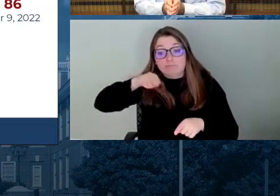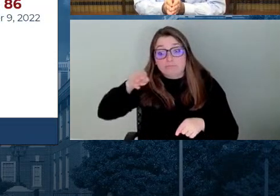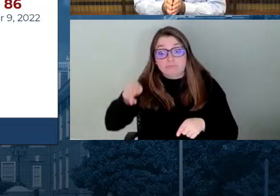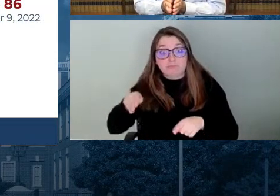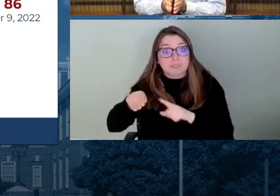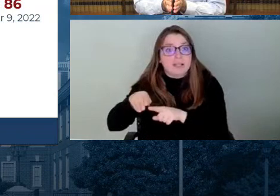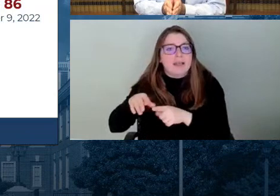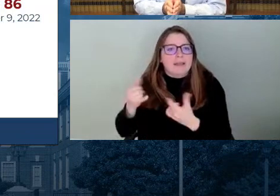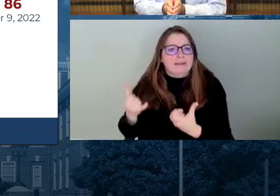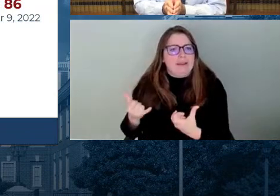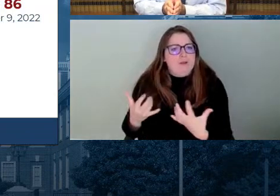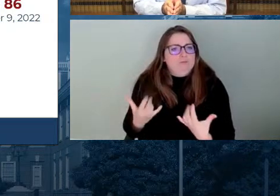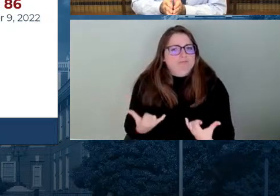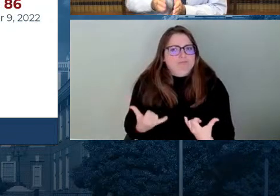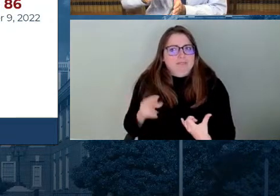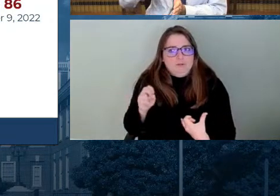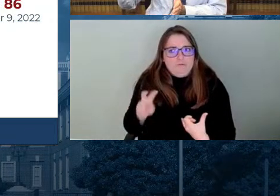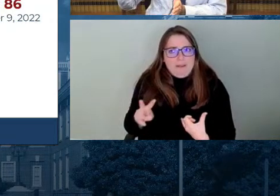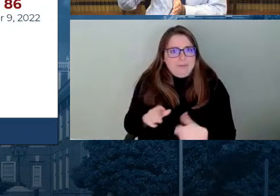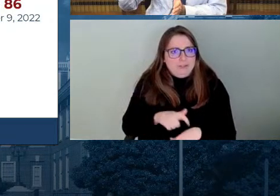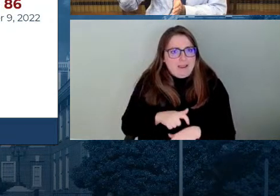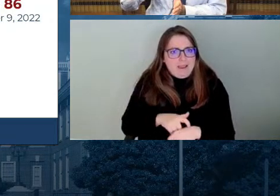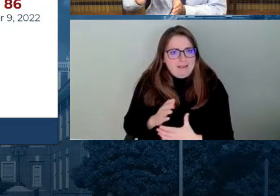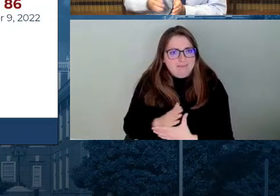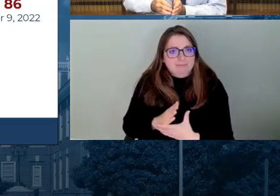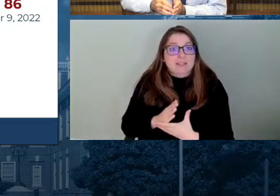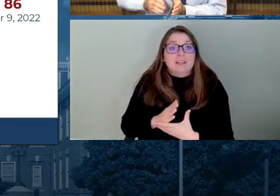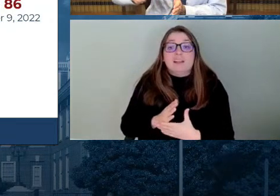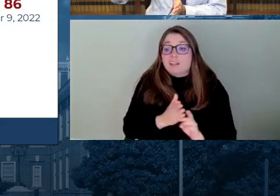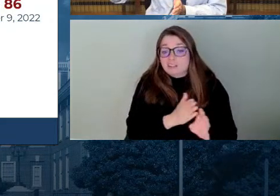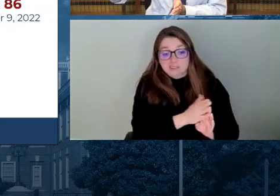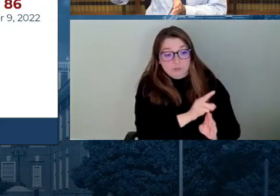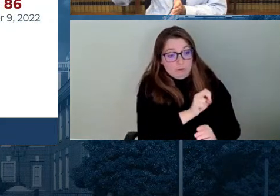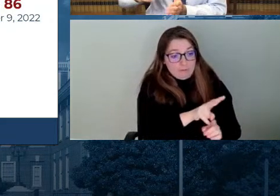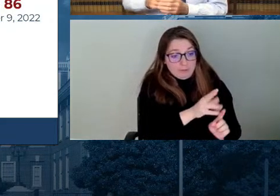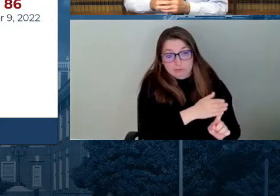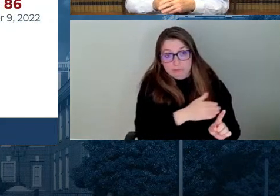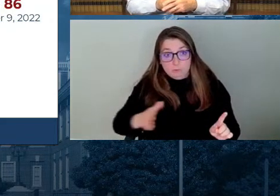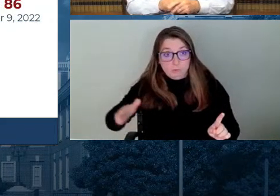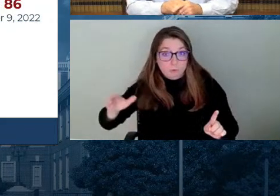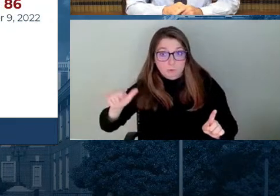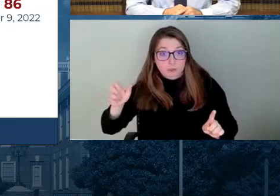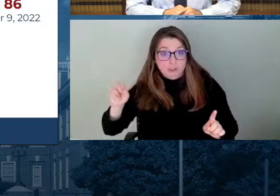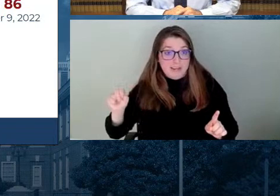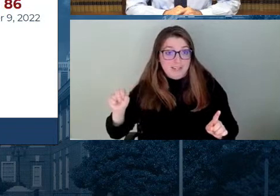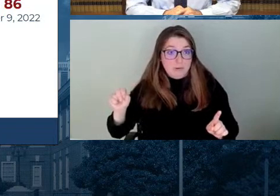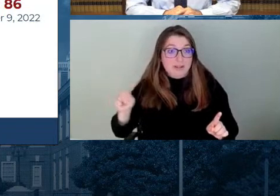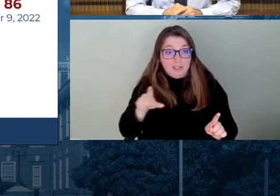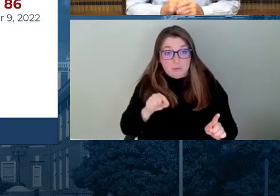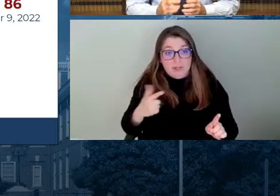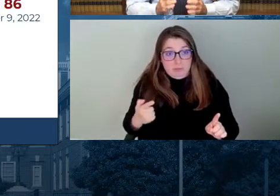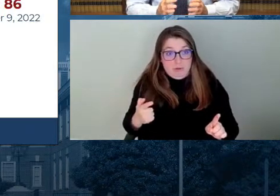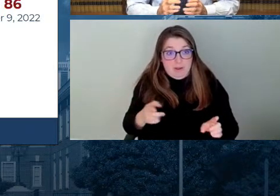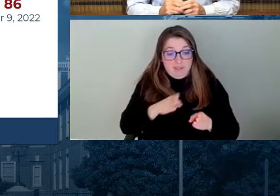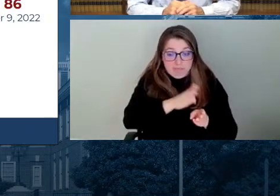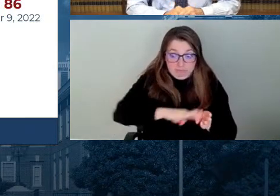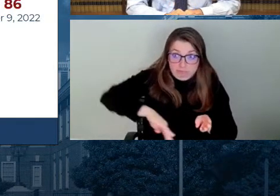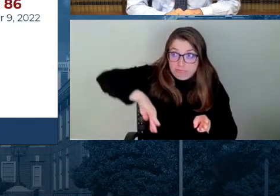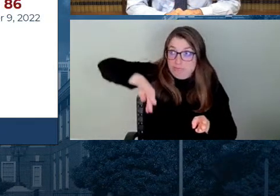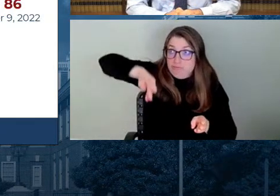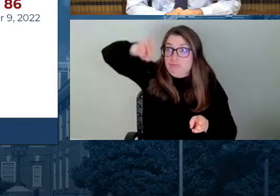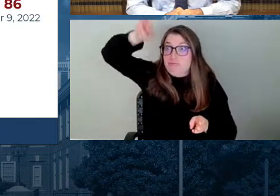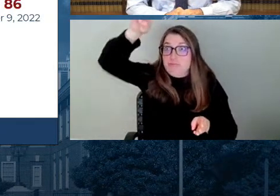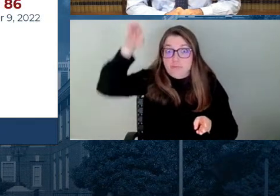are today in the November to January timeframe. It peaked all the way up to 759. It really was the